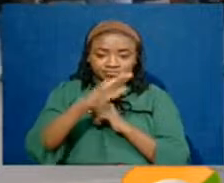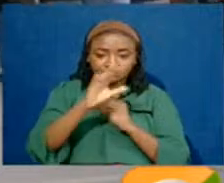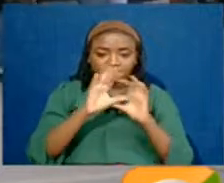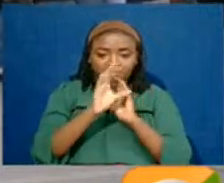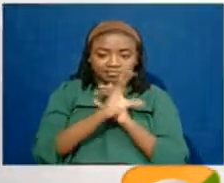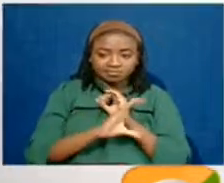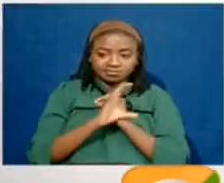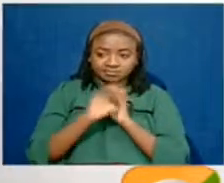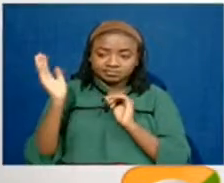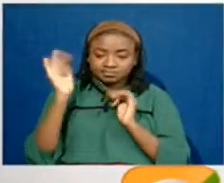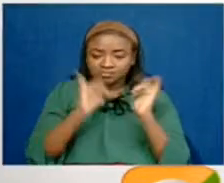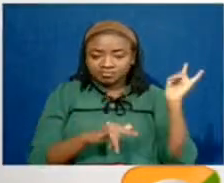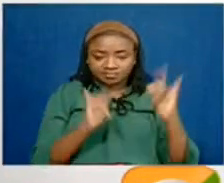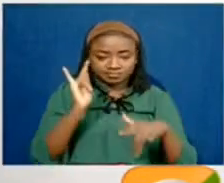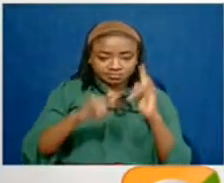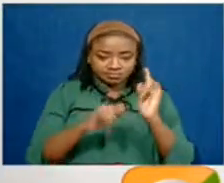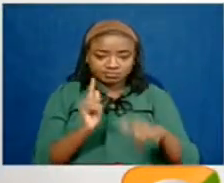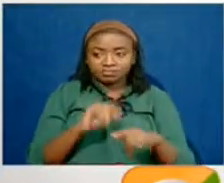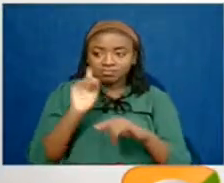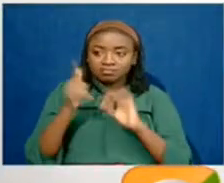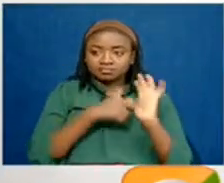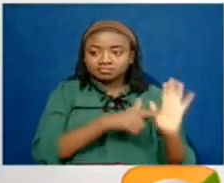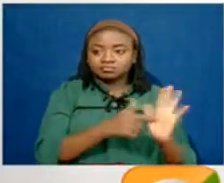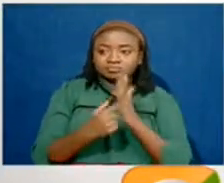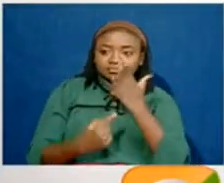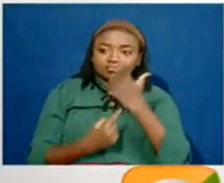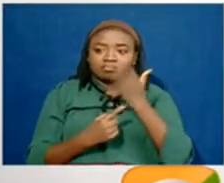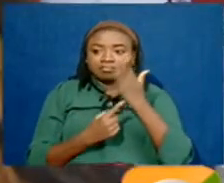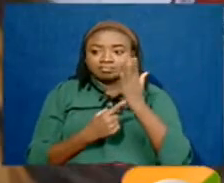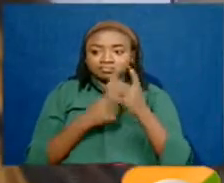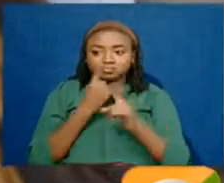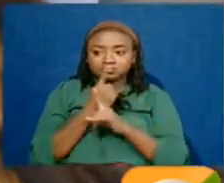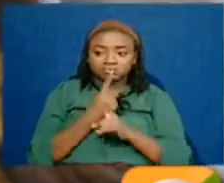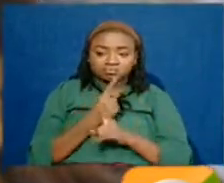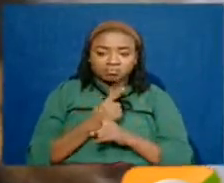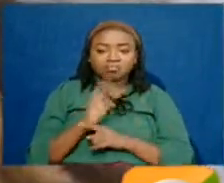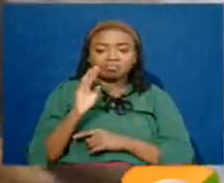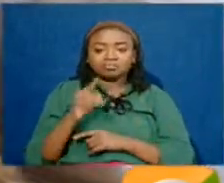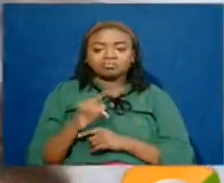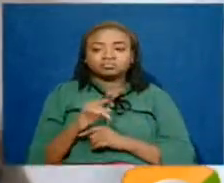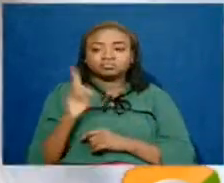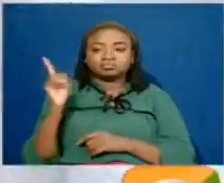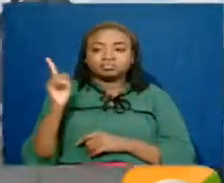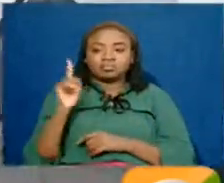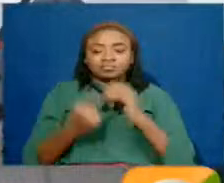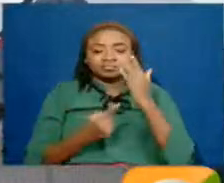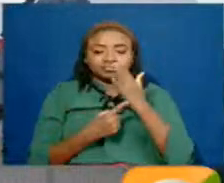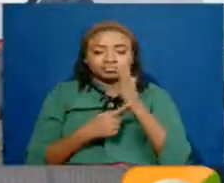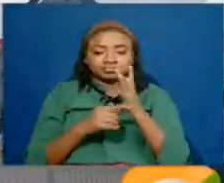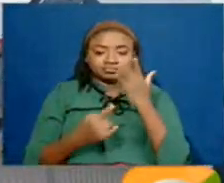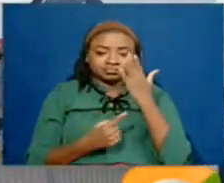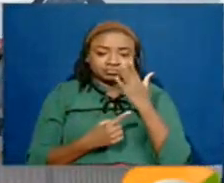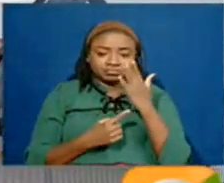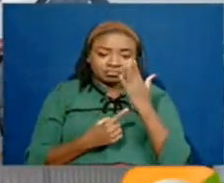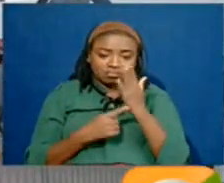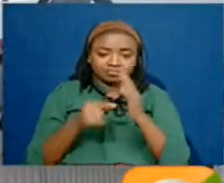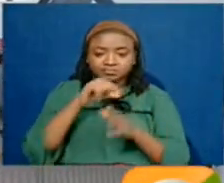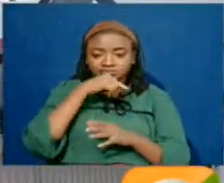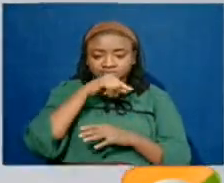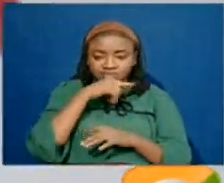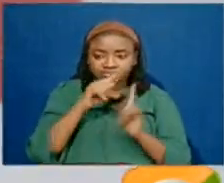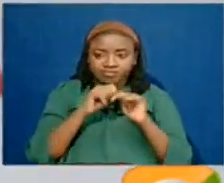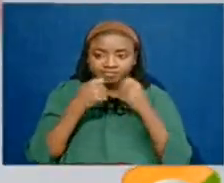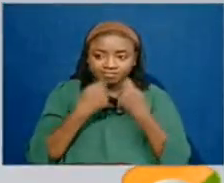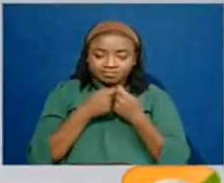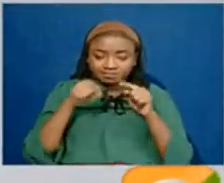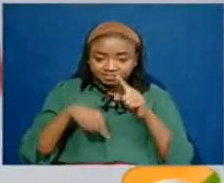Teknofest is Turkey's premier technology showcase, organized by the Turkish technology team Foundation T3. This year it was